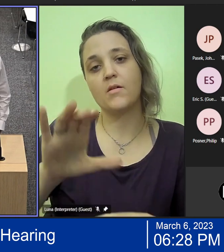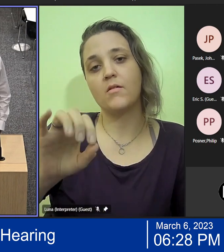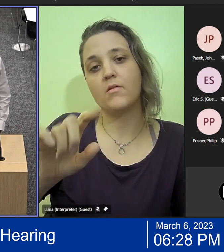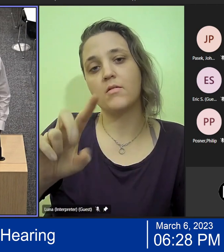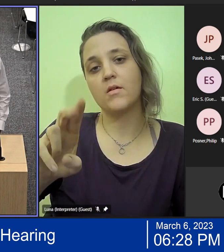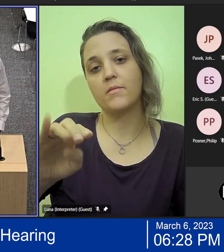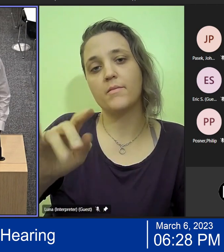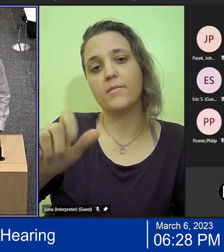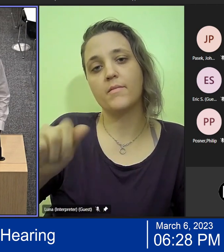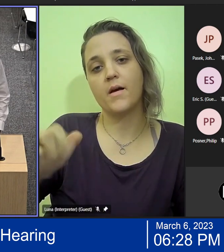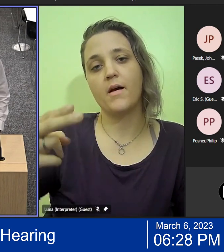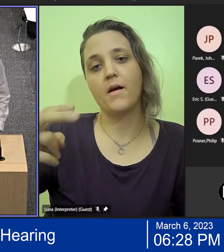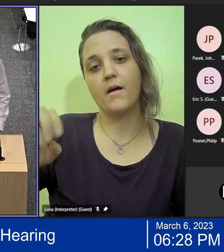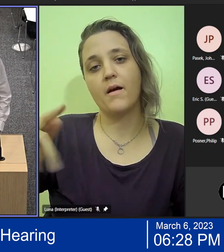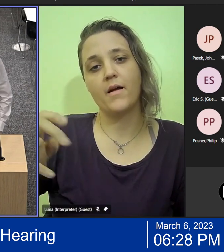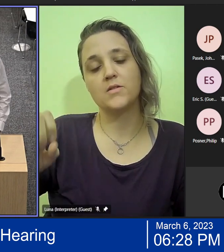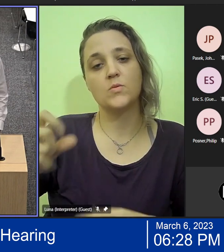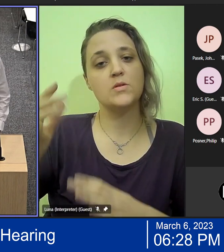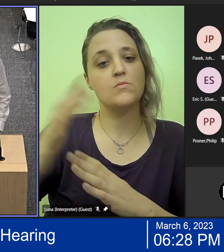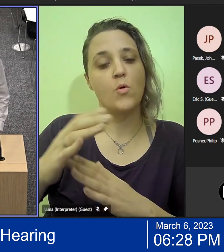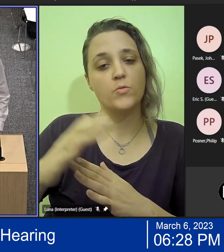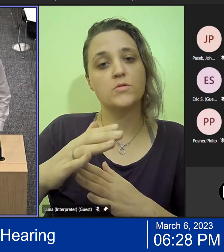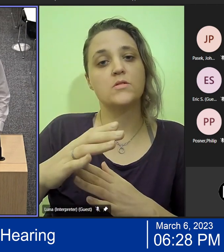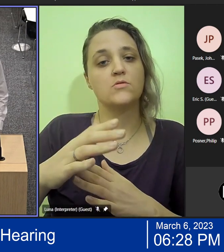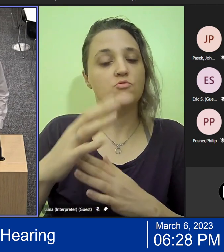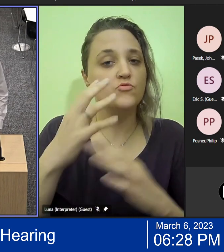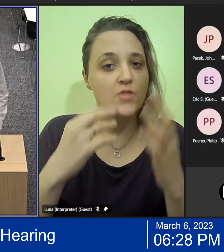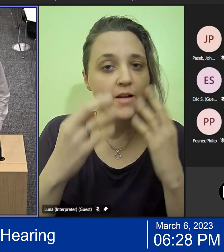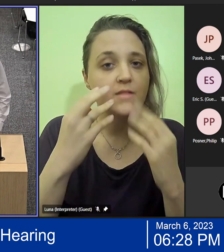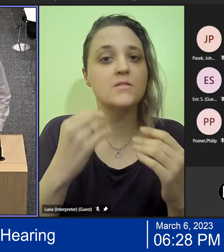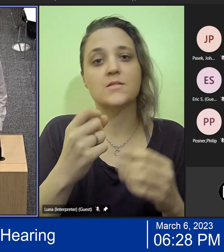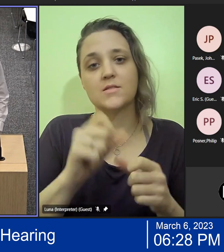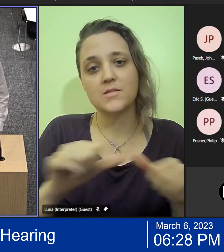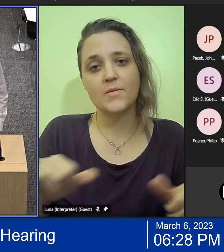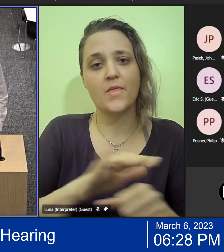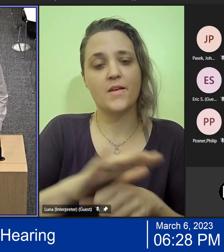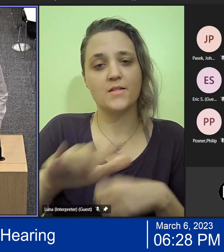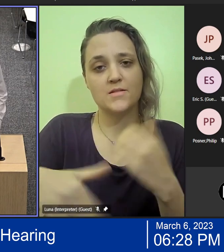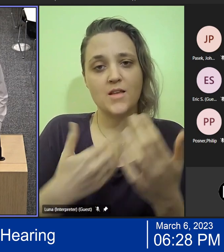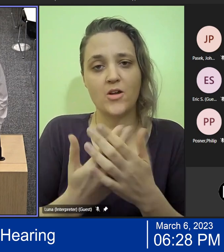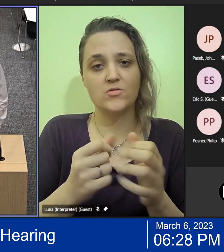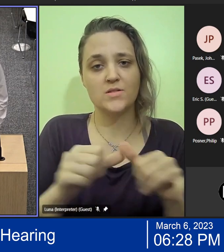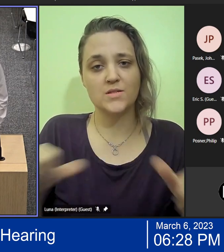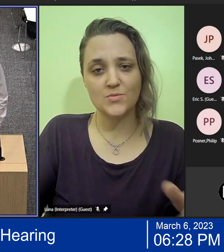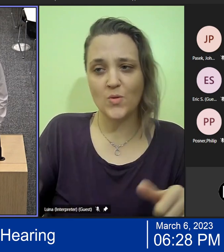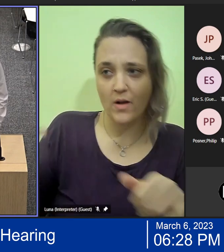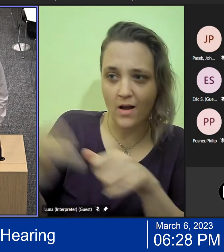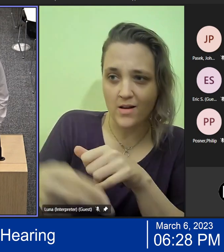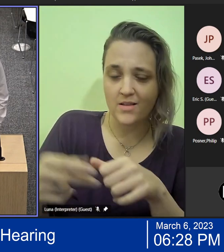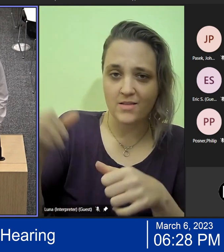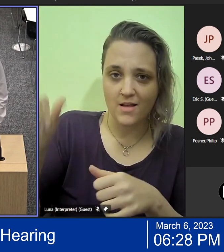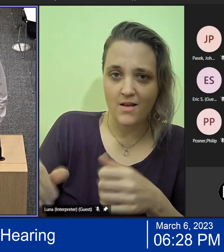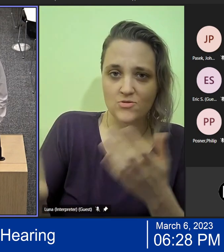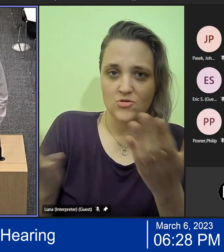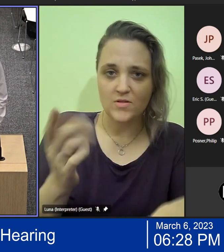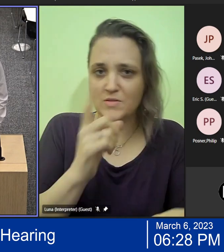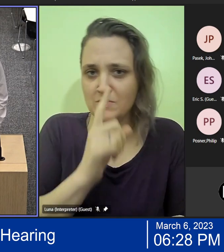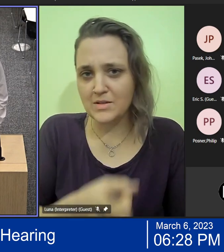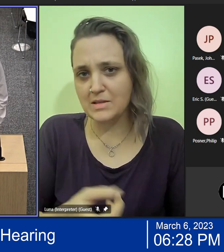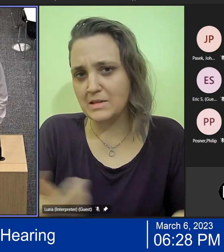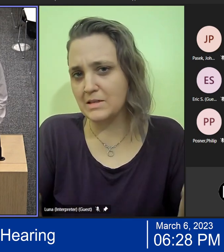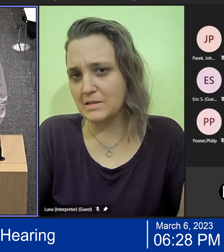pandemic, Columbia Heights was the most transited station in the entire system. And so by cutting service to Columbia Heights, you're